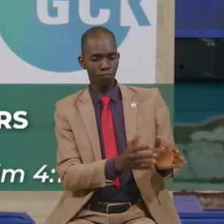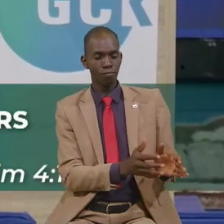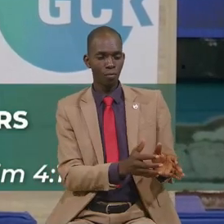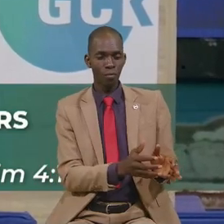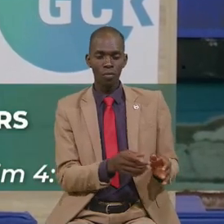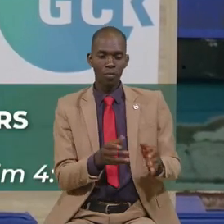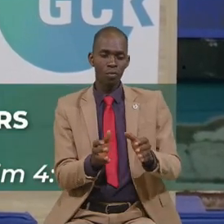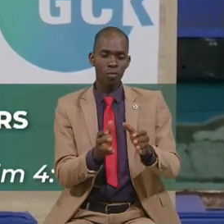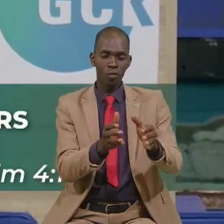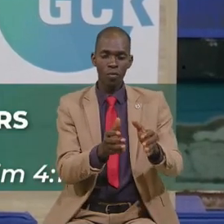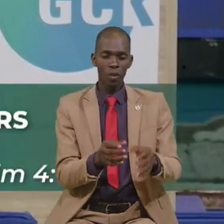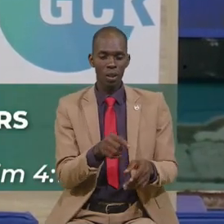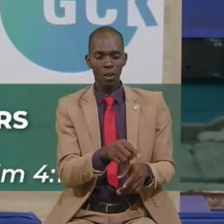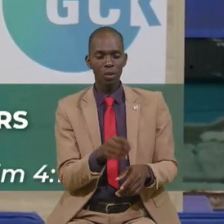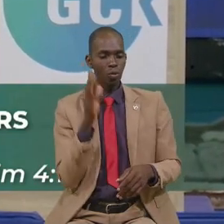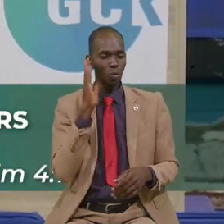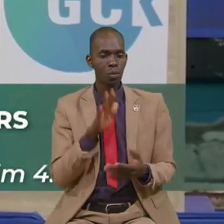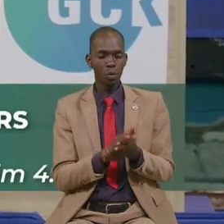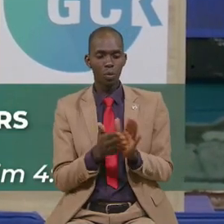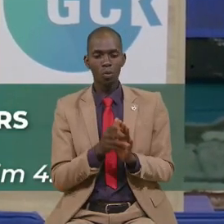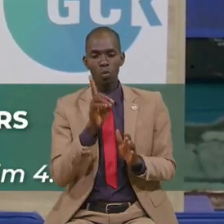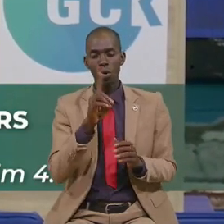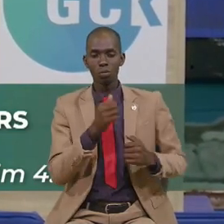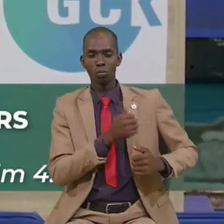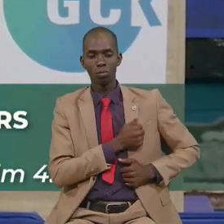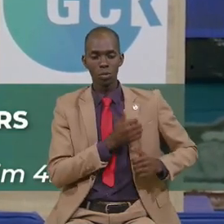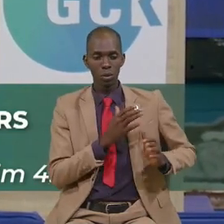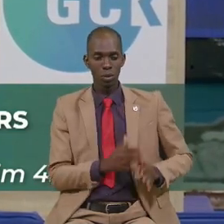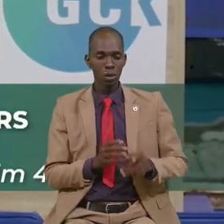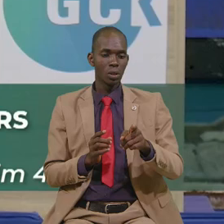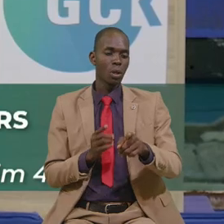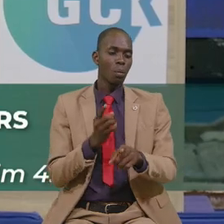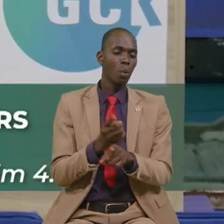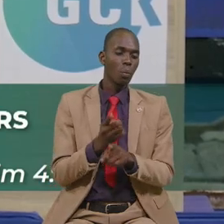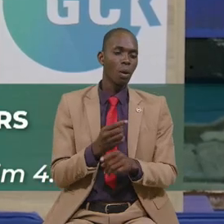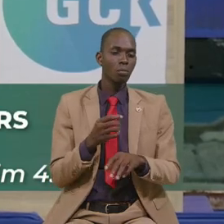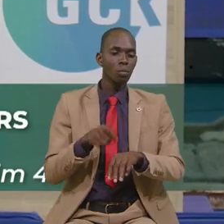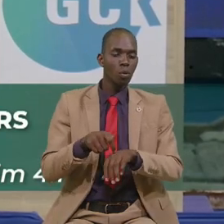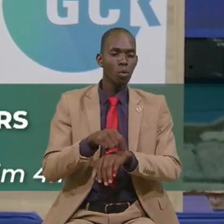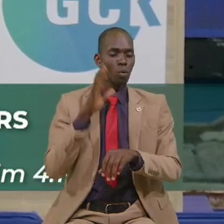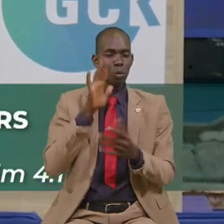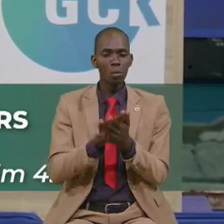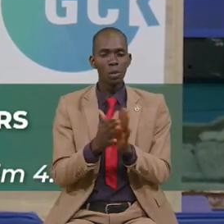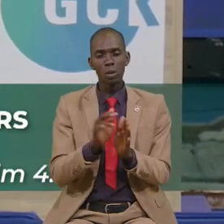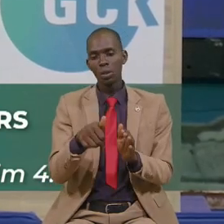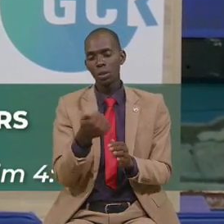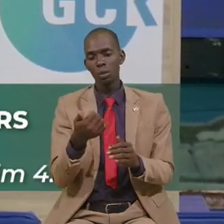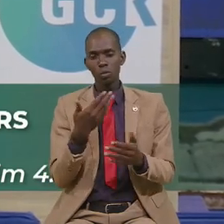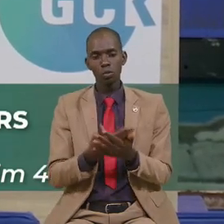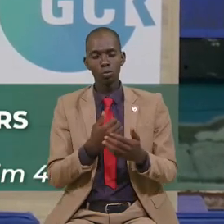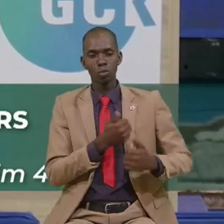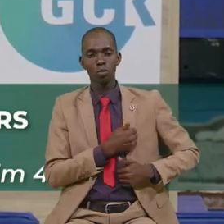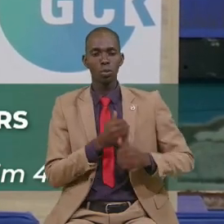a soldier. The right bones, this will make a soldier. And the bones were very many. Like